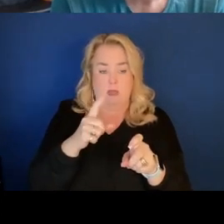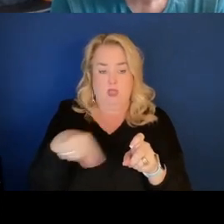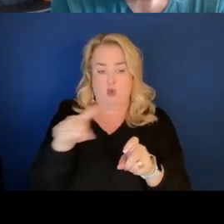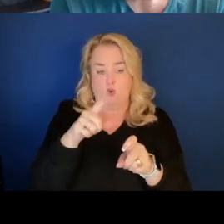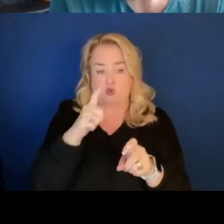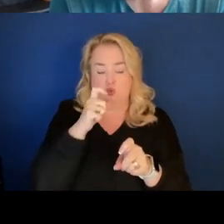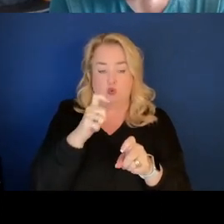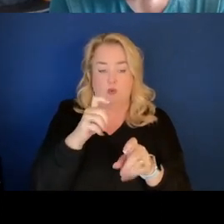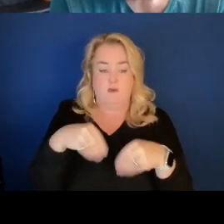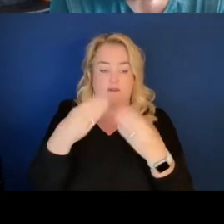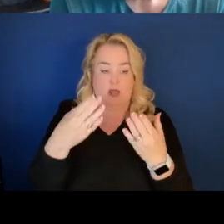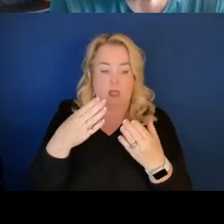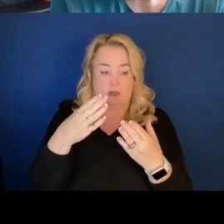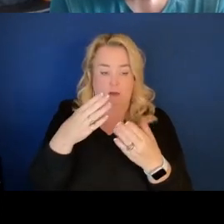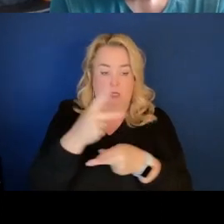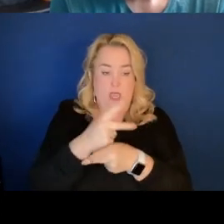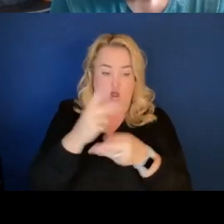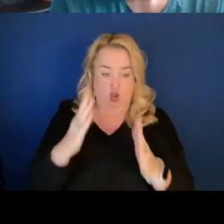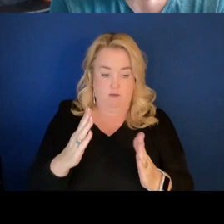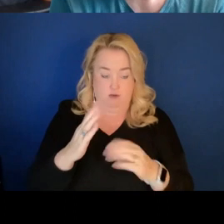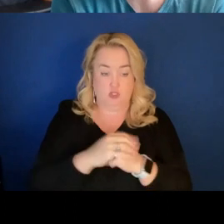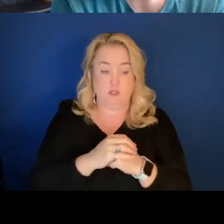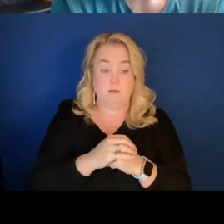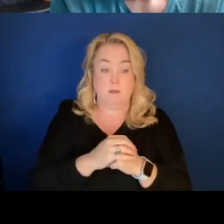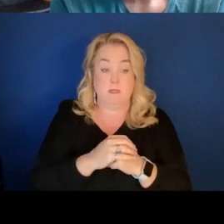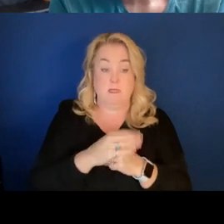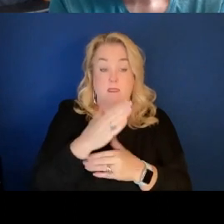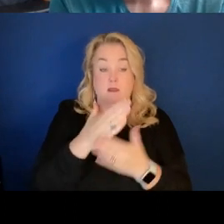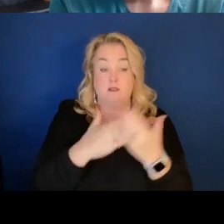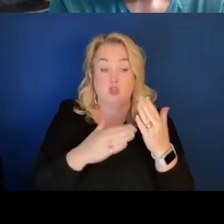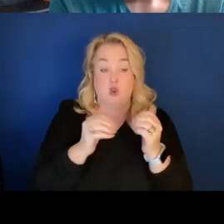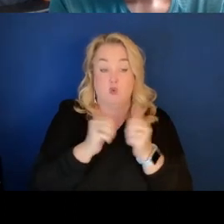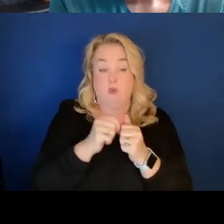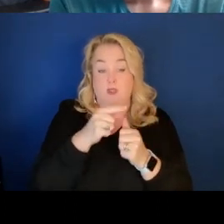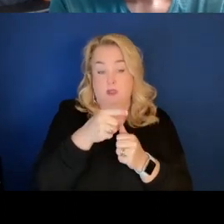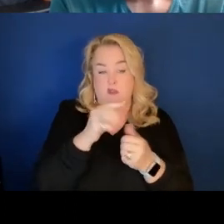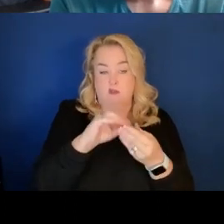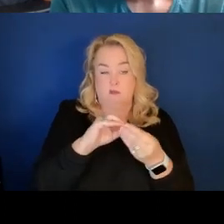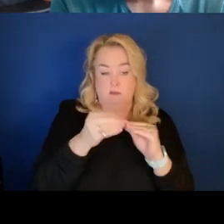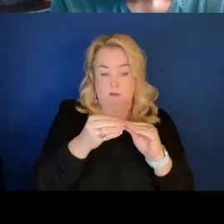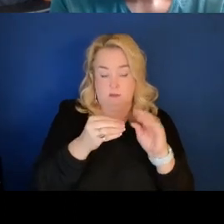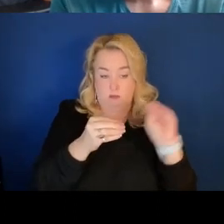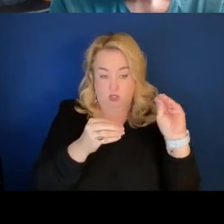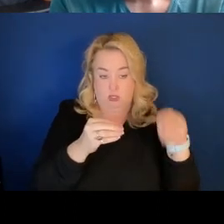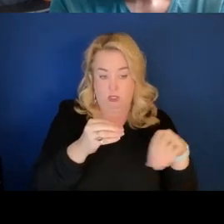Community Care Corps. Let's start with some demographic information.